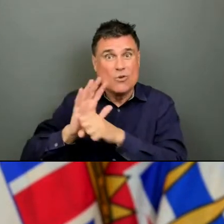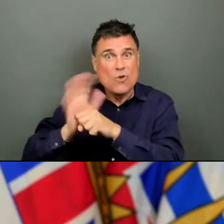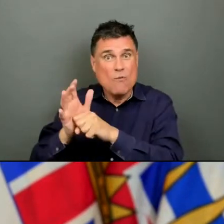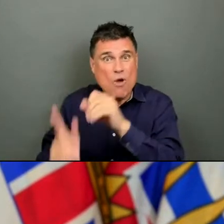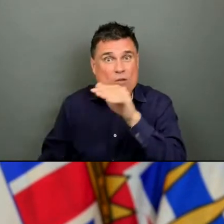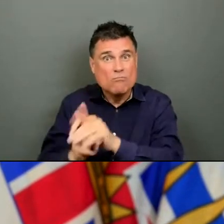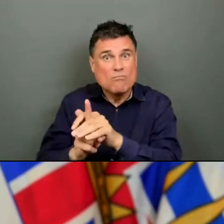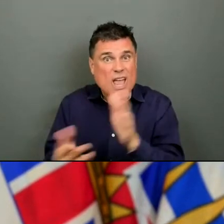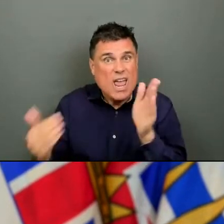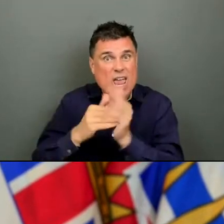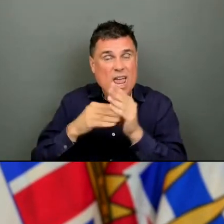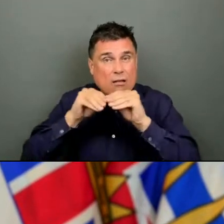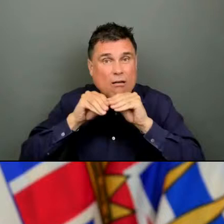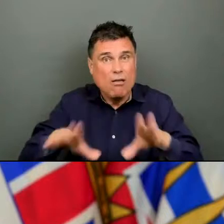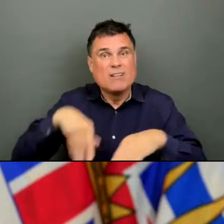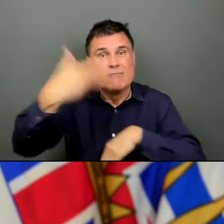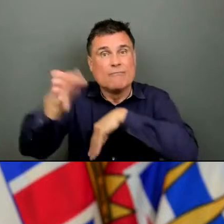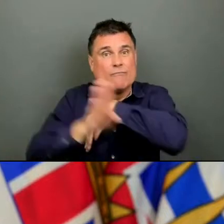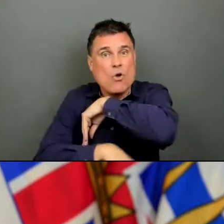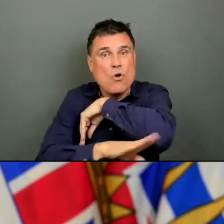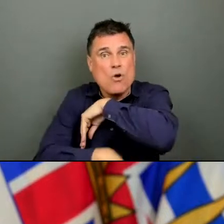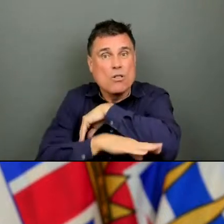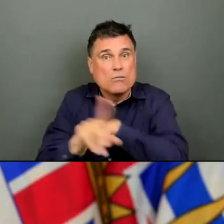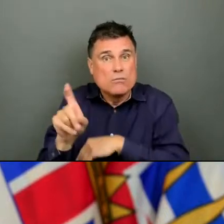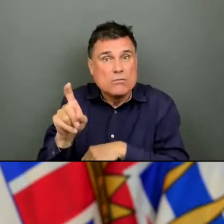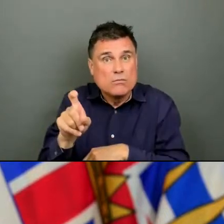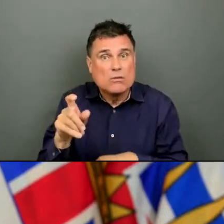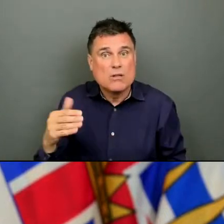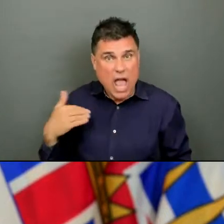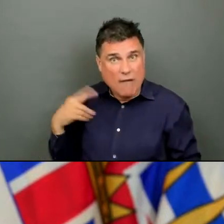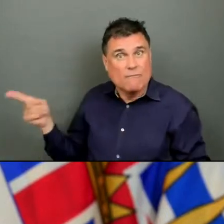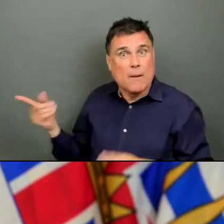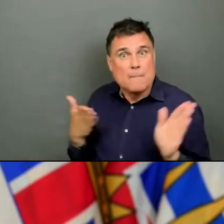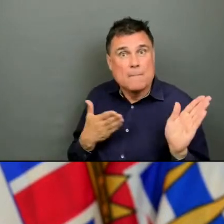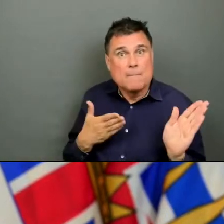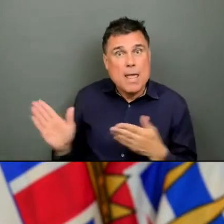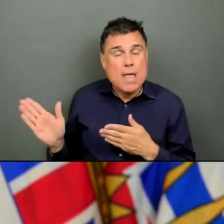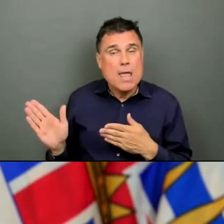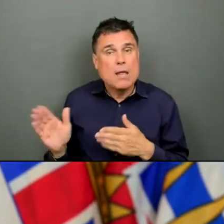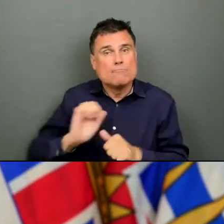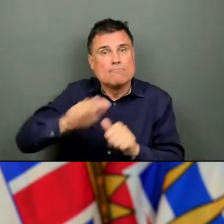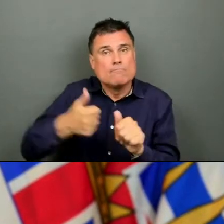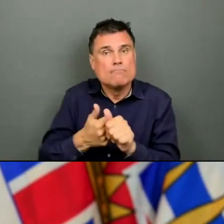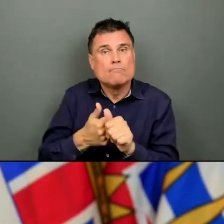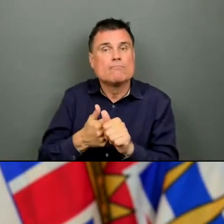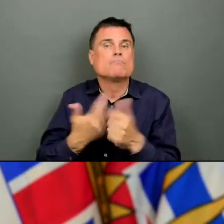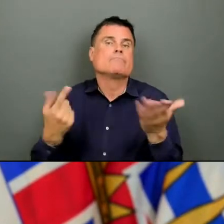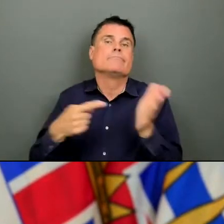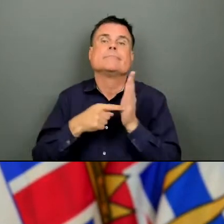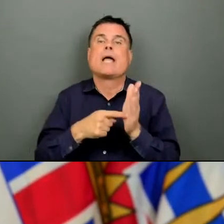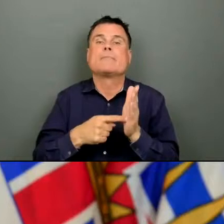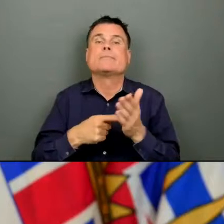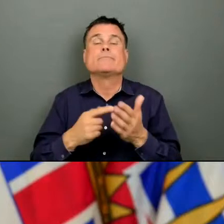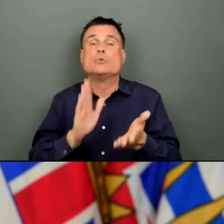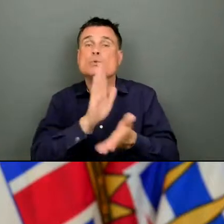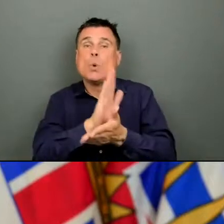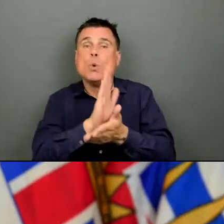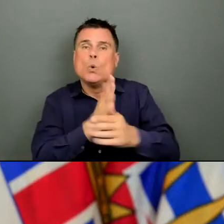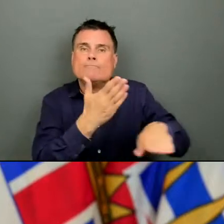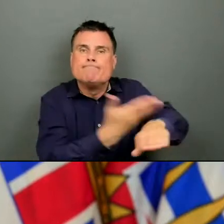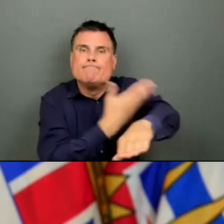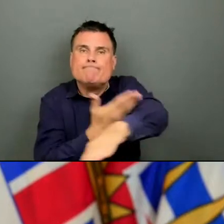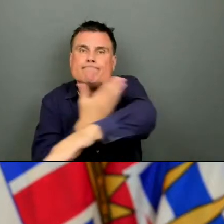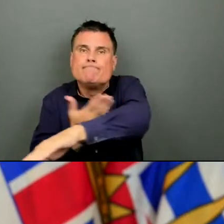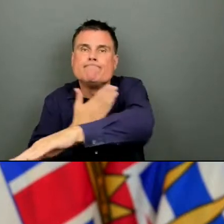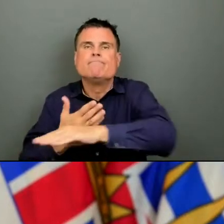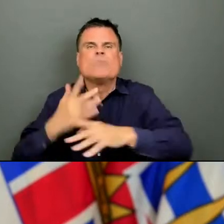cases. Is there any kind of plan underway for example, ventilation improvements in schools or in care